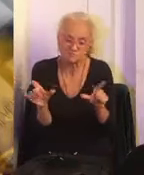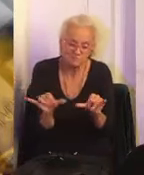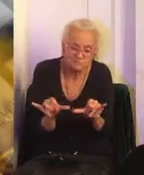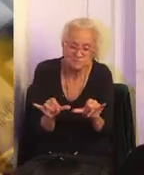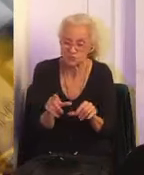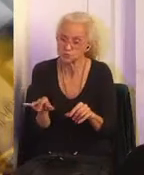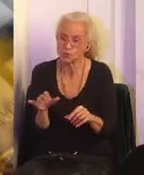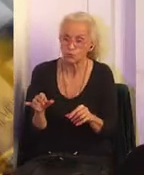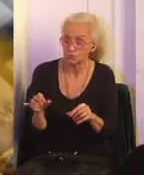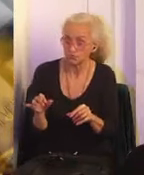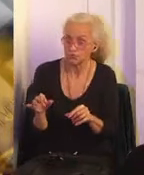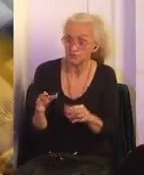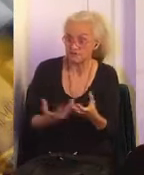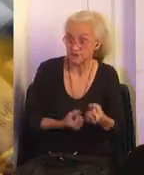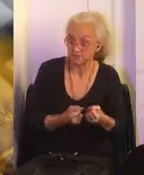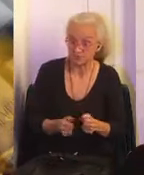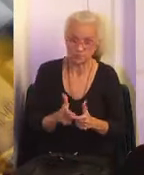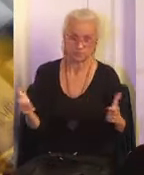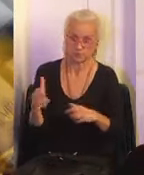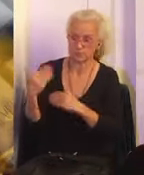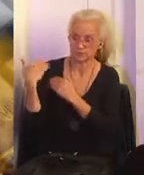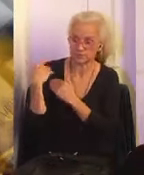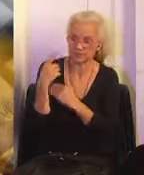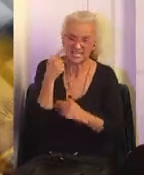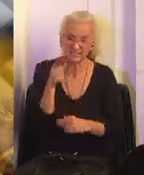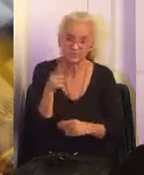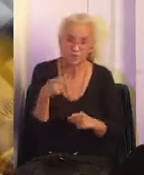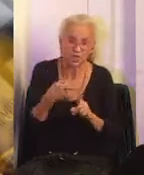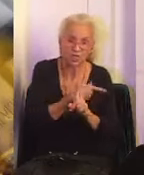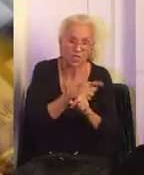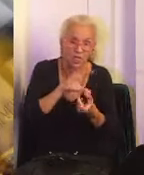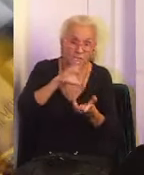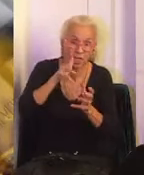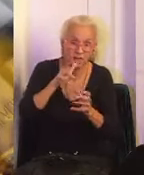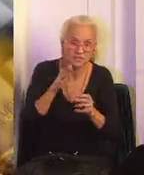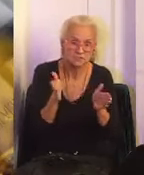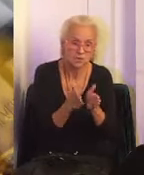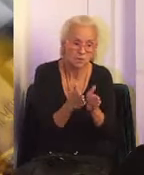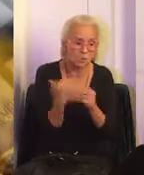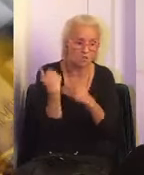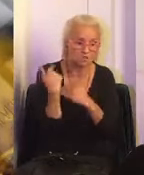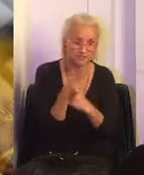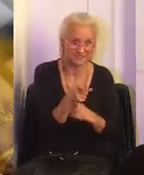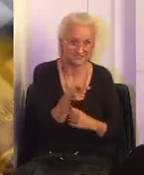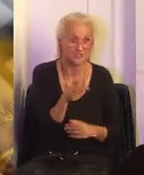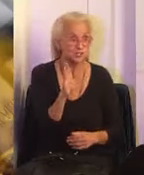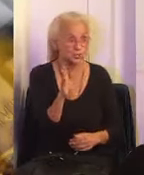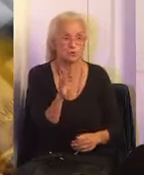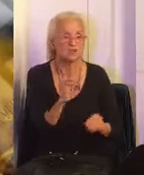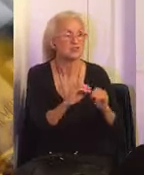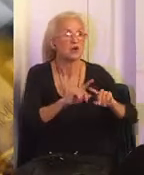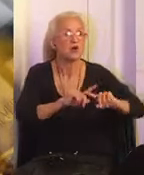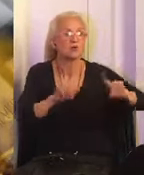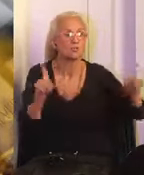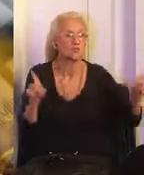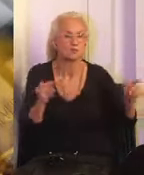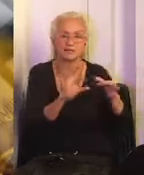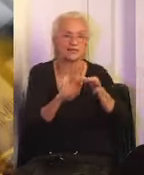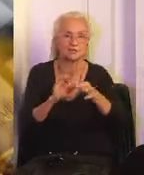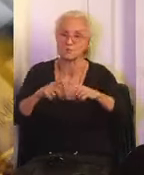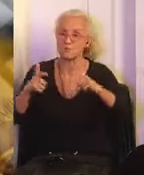far bigger responsibilities. If you're crooked in small responsibilities, you'll be no different in bigger